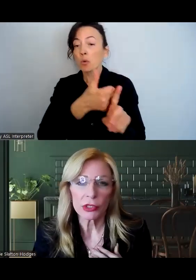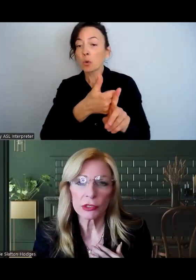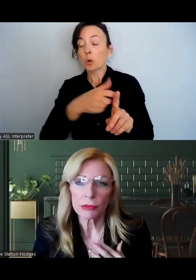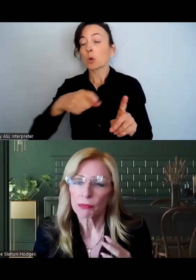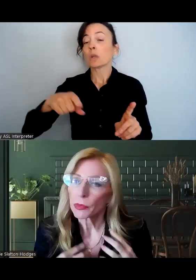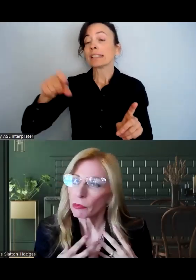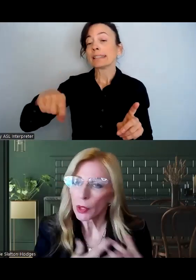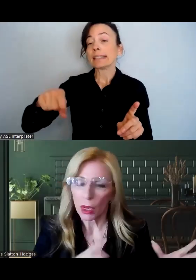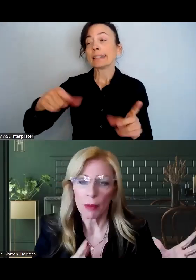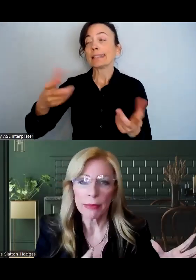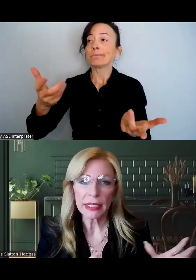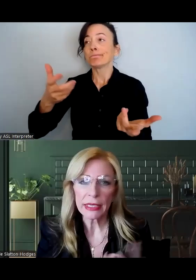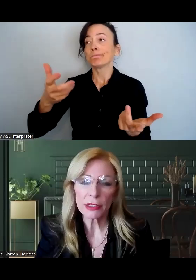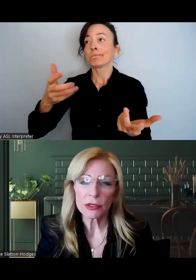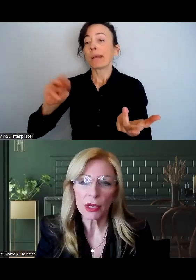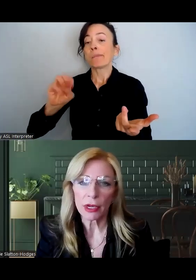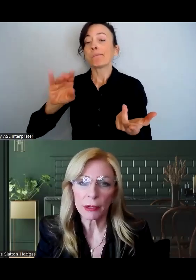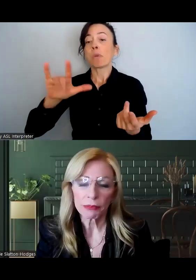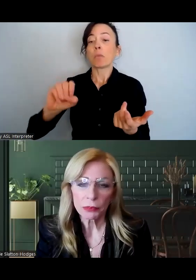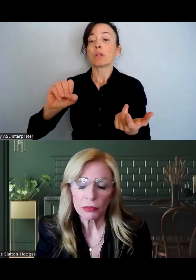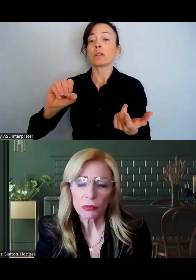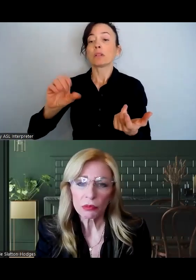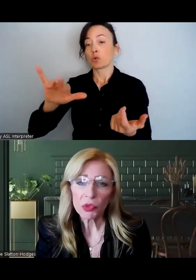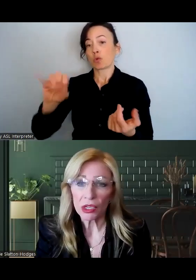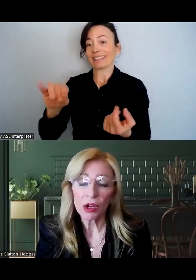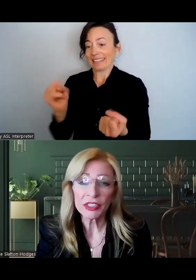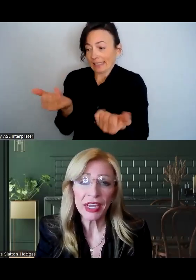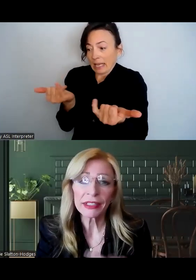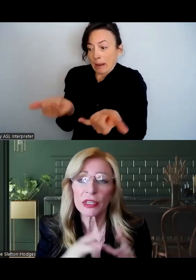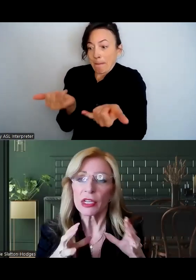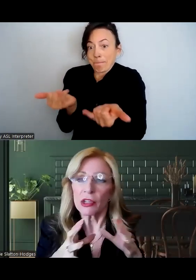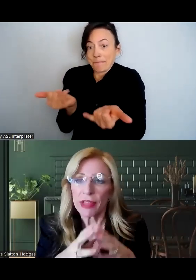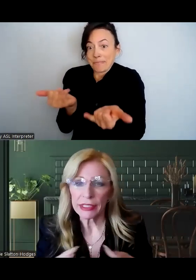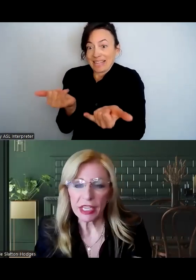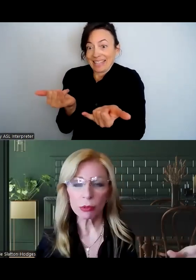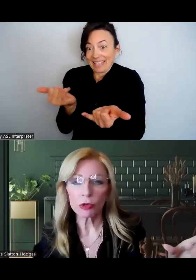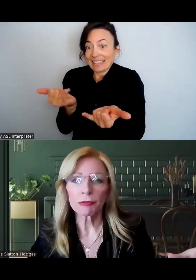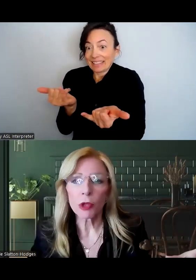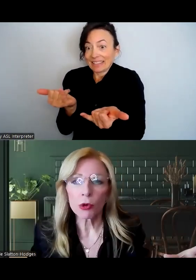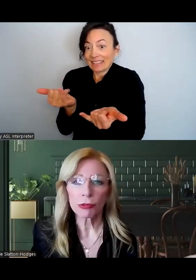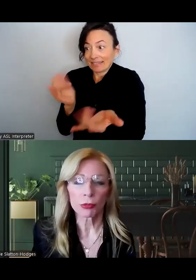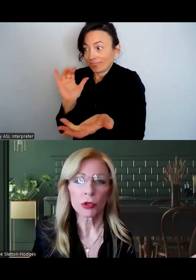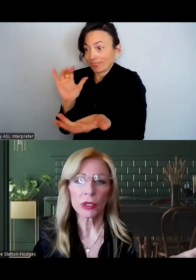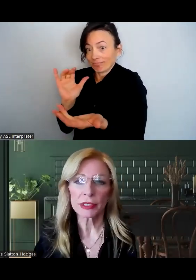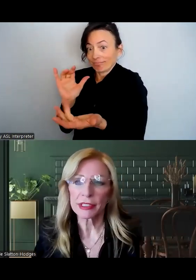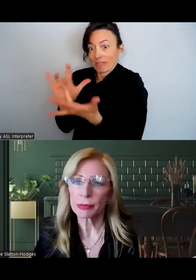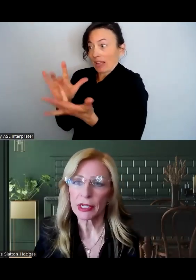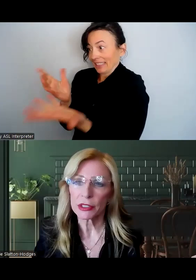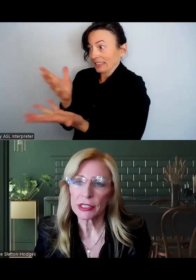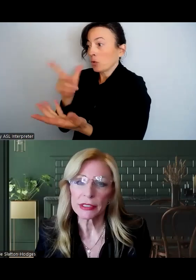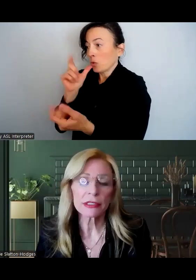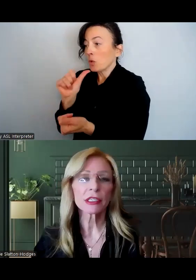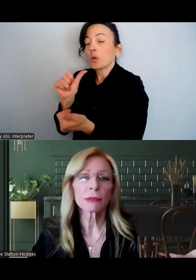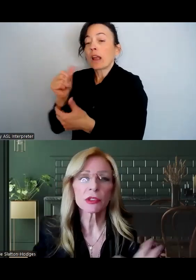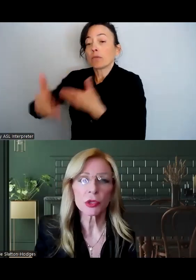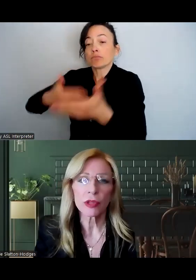crisis immediate contact, that is able to flow through a